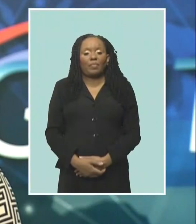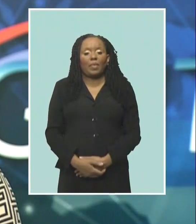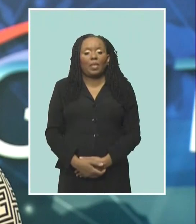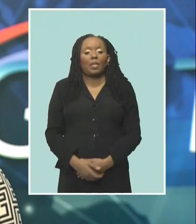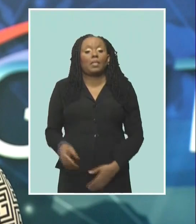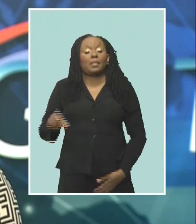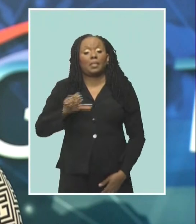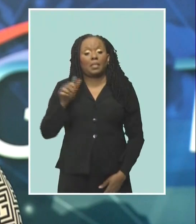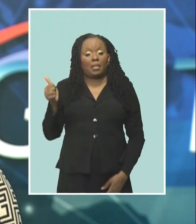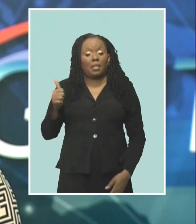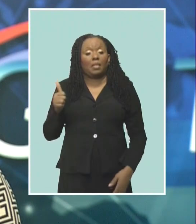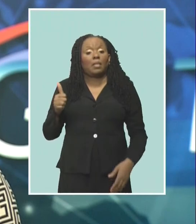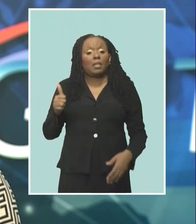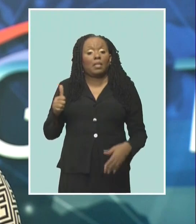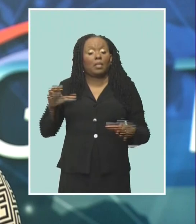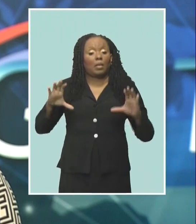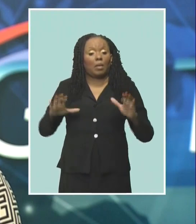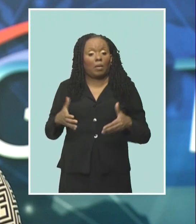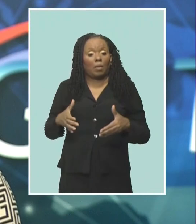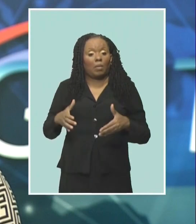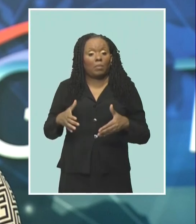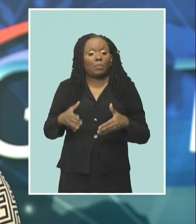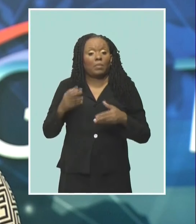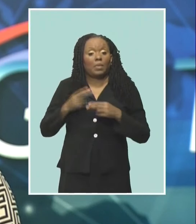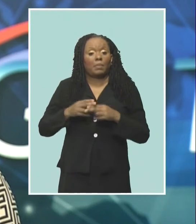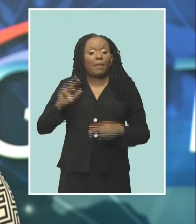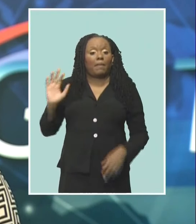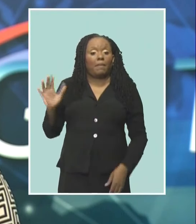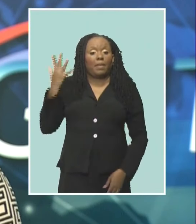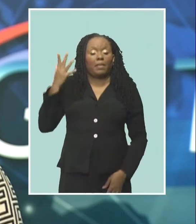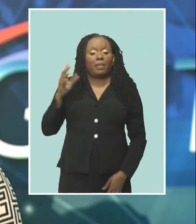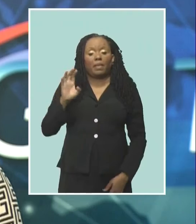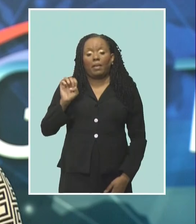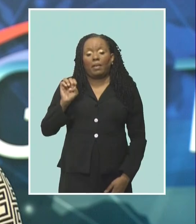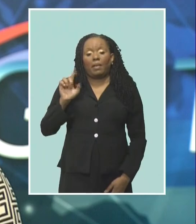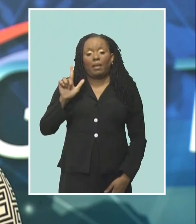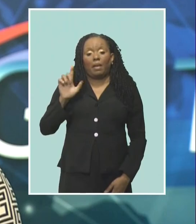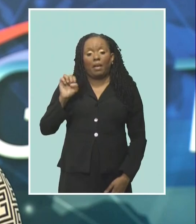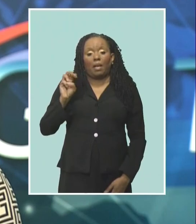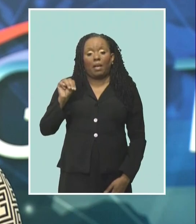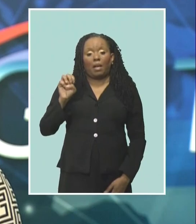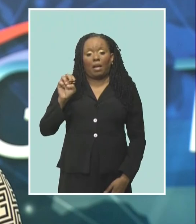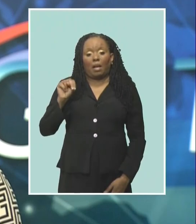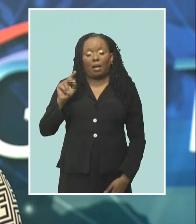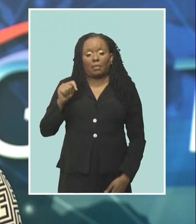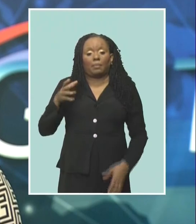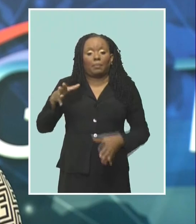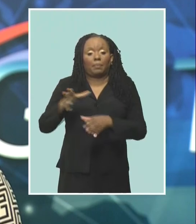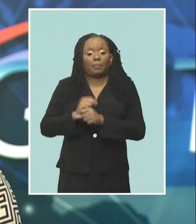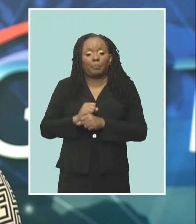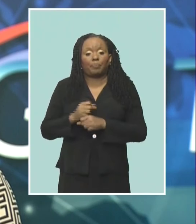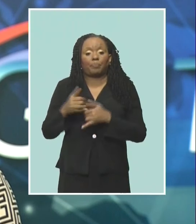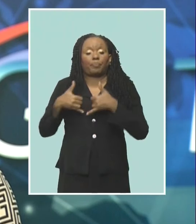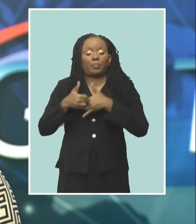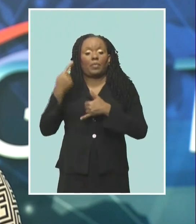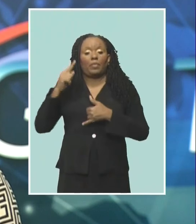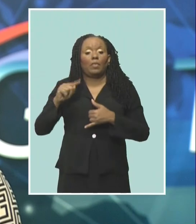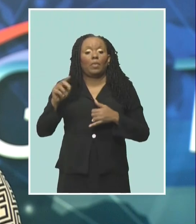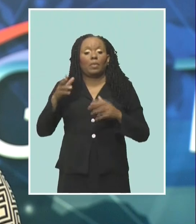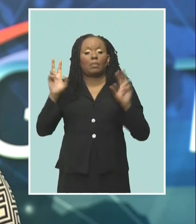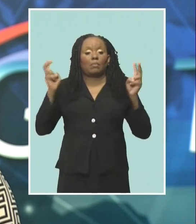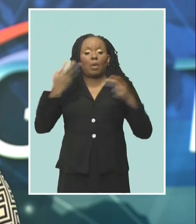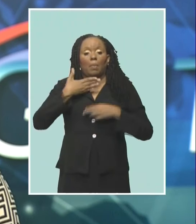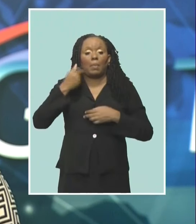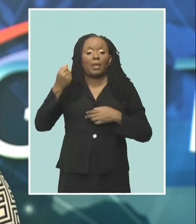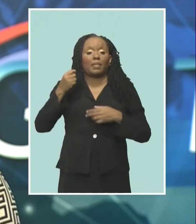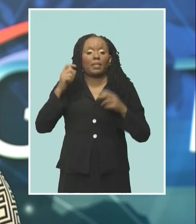Fifth Element Mass, led by Kevin Small, was also in the winner's circle. They received the Roberts Weeks Award for Best